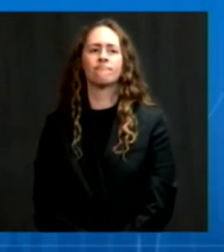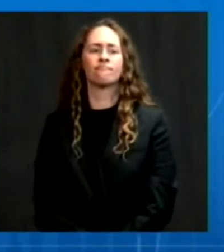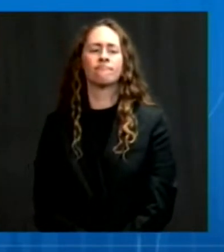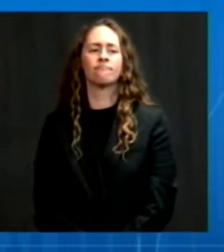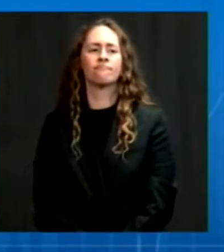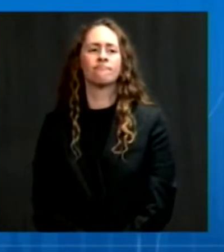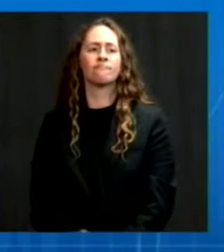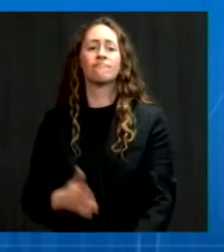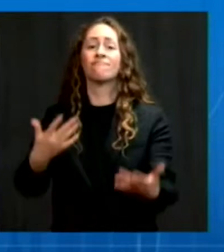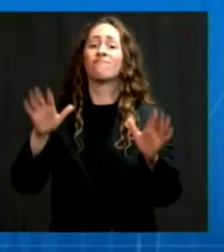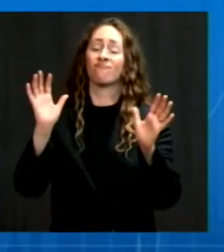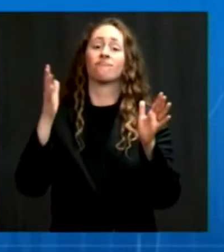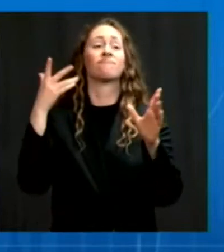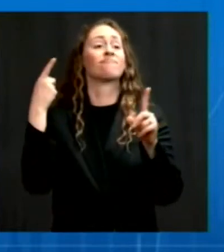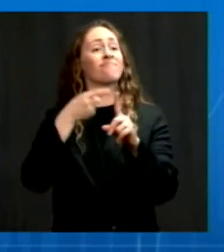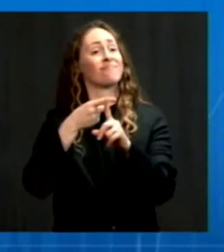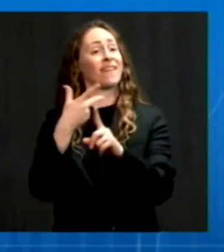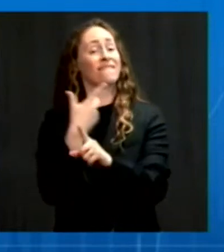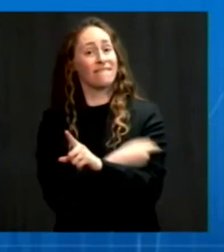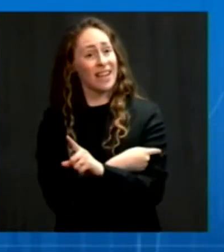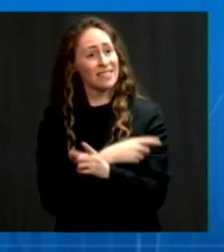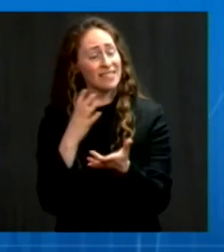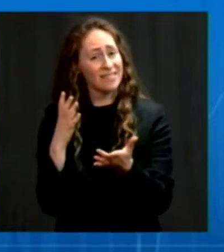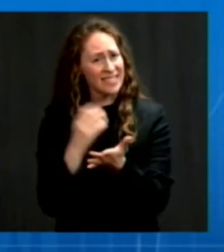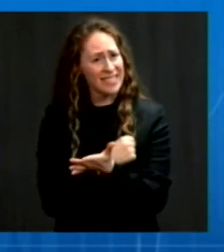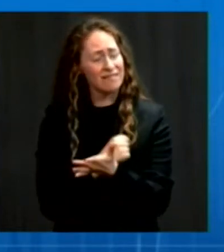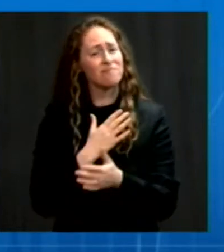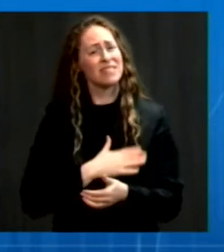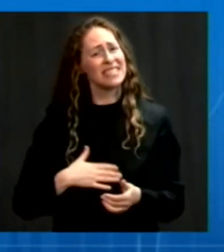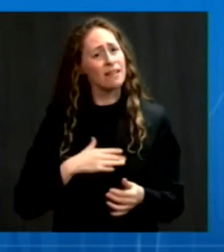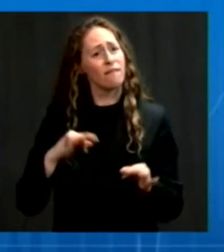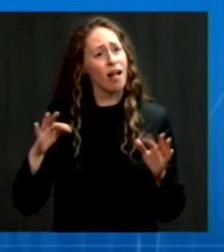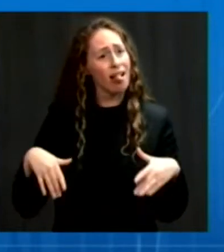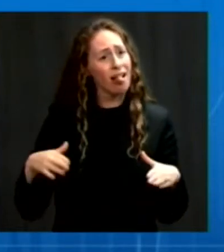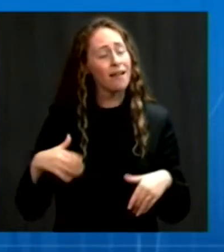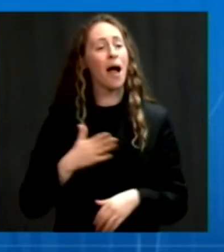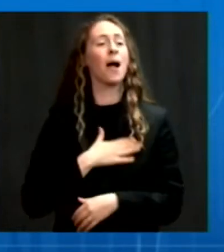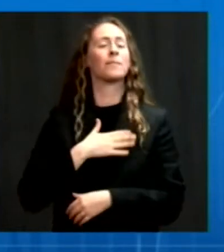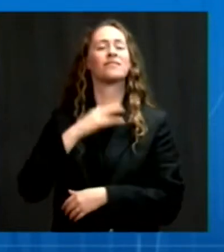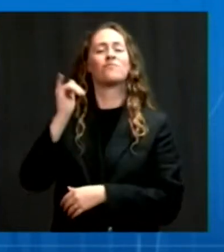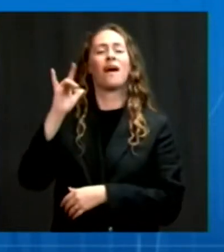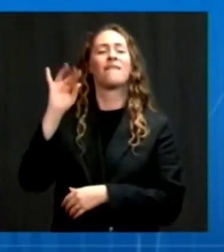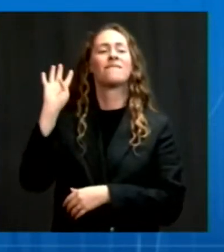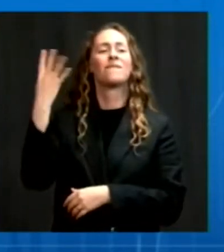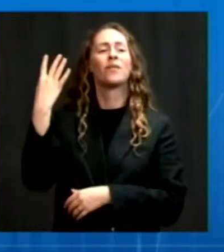and happy 4th of July weekend to everyone. We'll look forward to seeing everybody next week. Thank you.